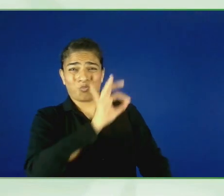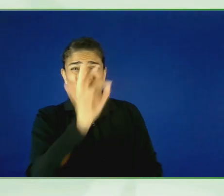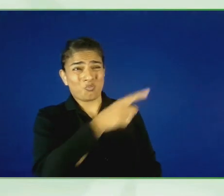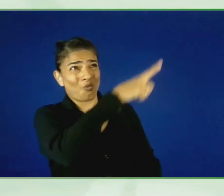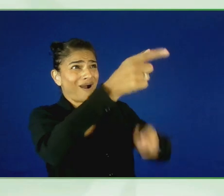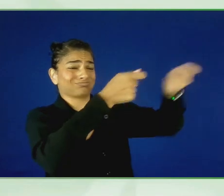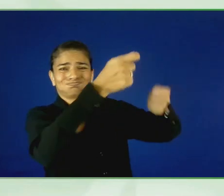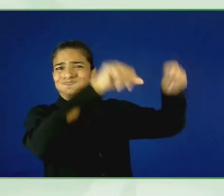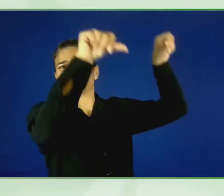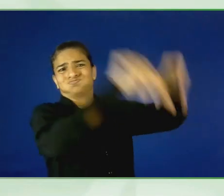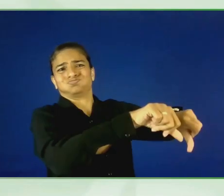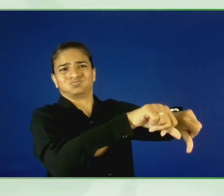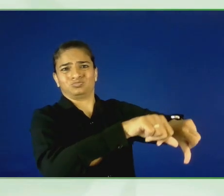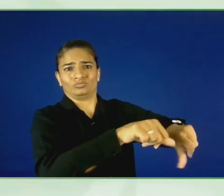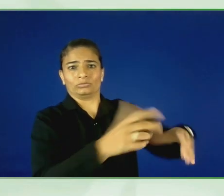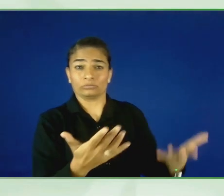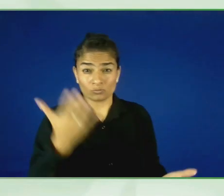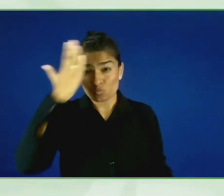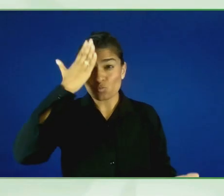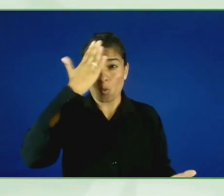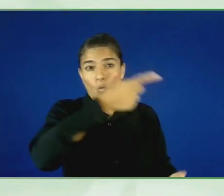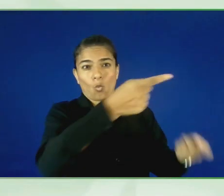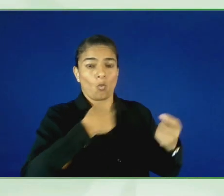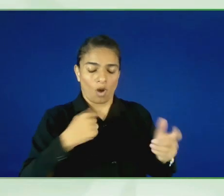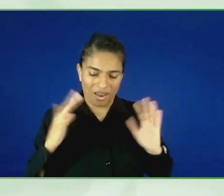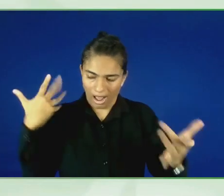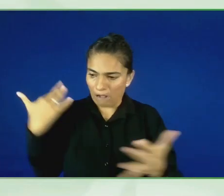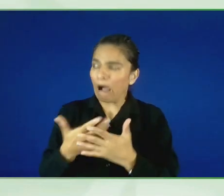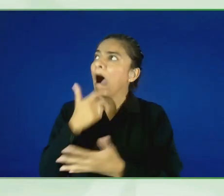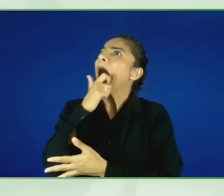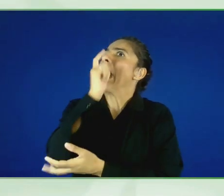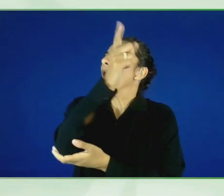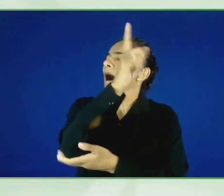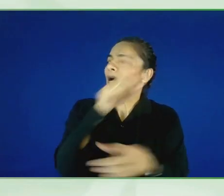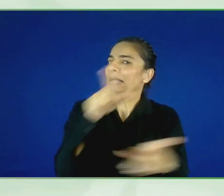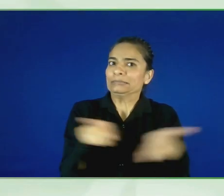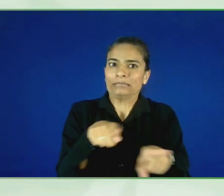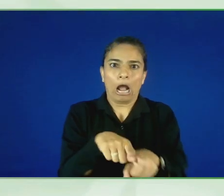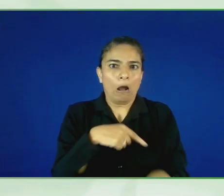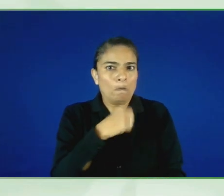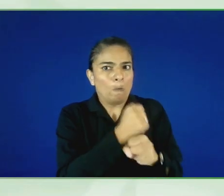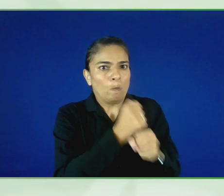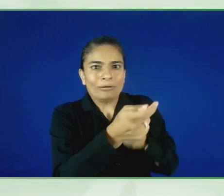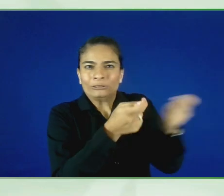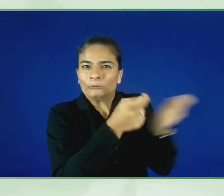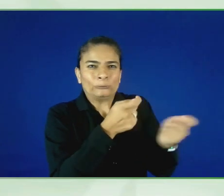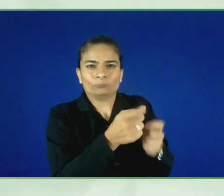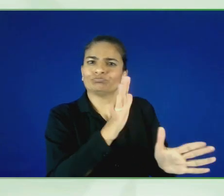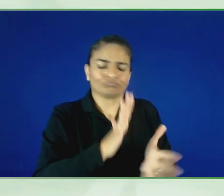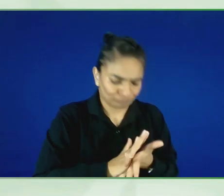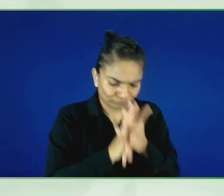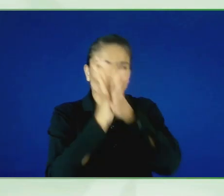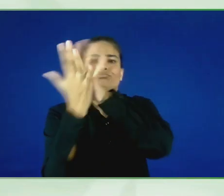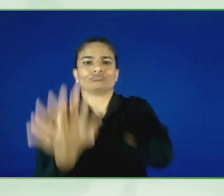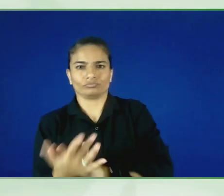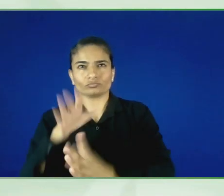role model the leader you want to see. And I'll finish because I love Neil telling us to politely